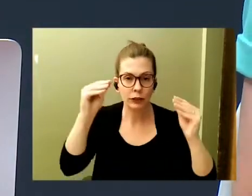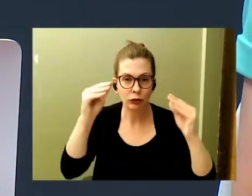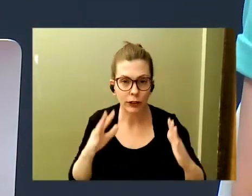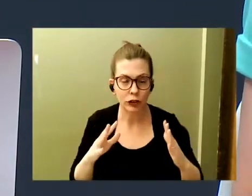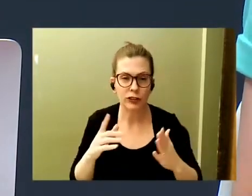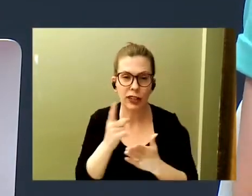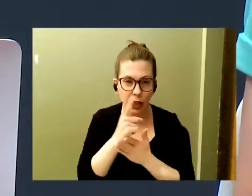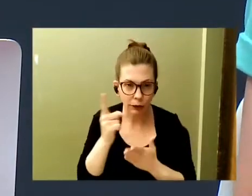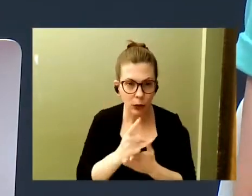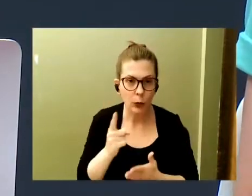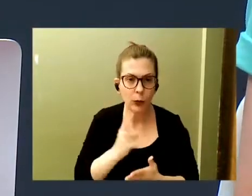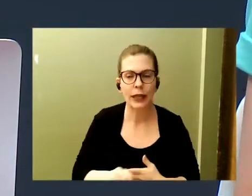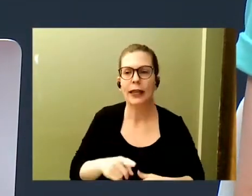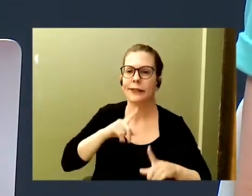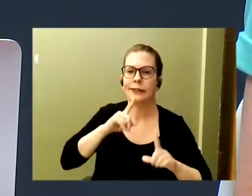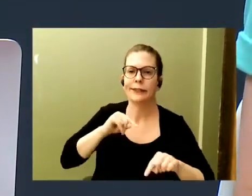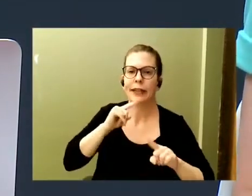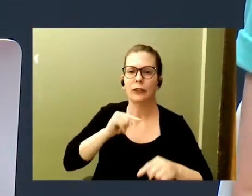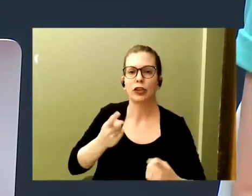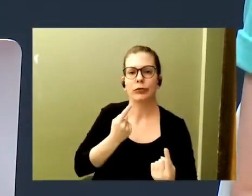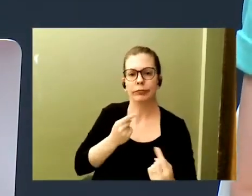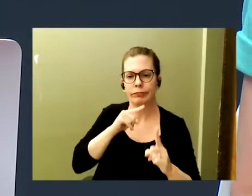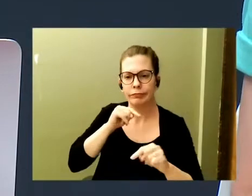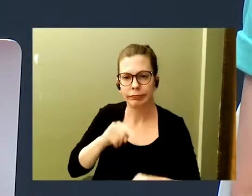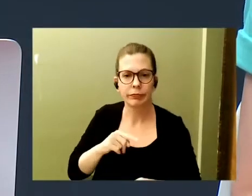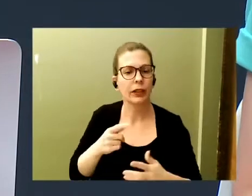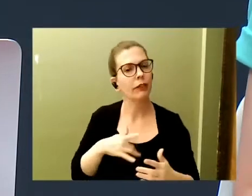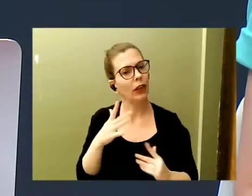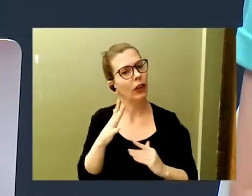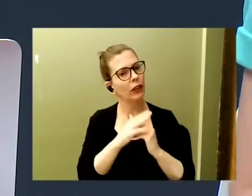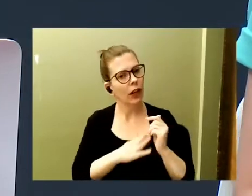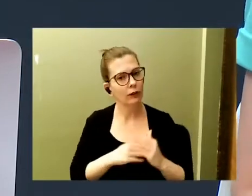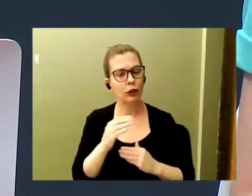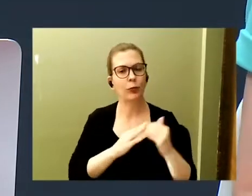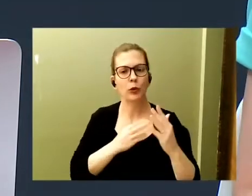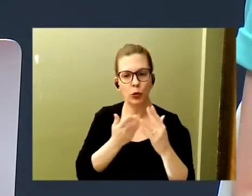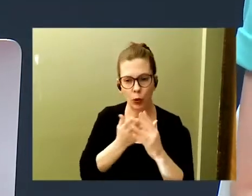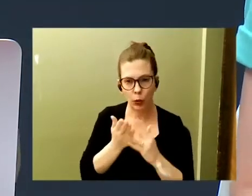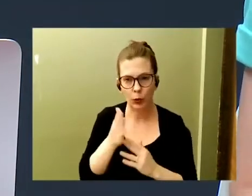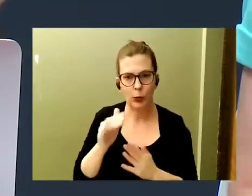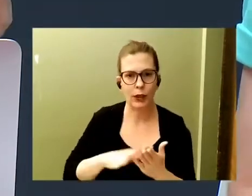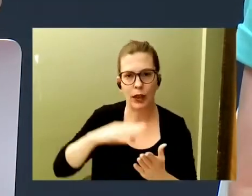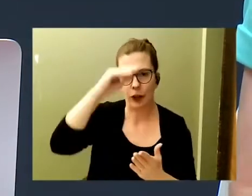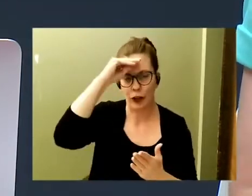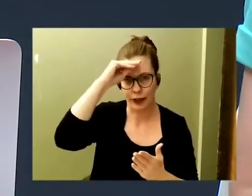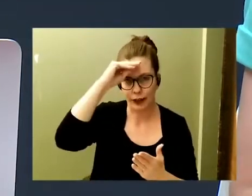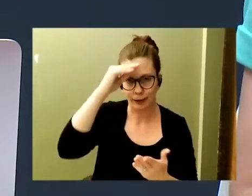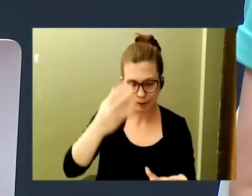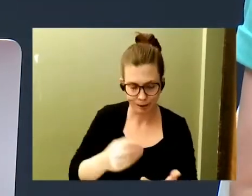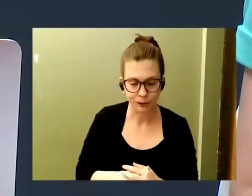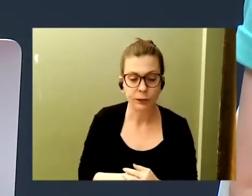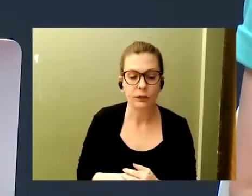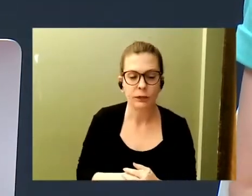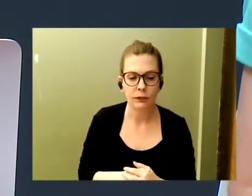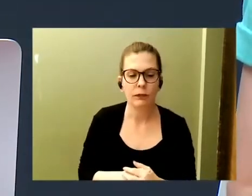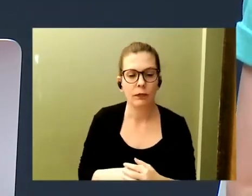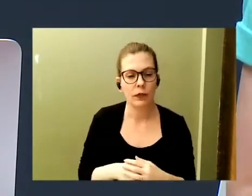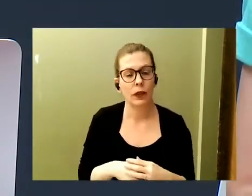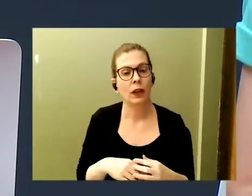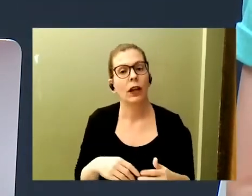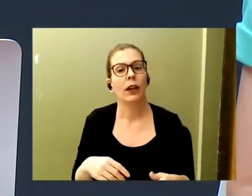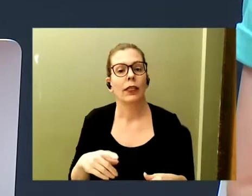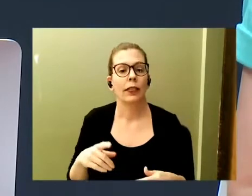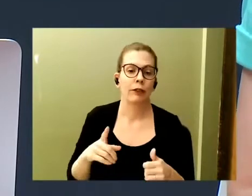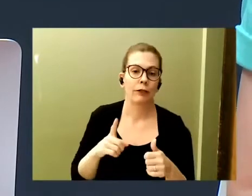making sure they really feel comfortable going through this learning journey. So the first nano degree is going to take around